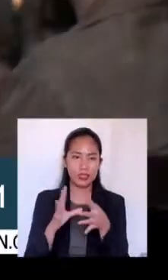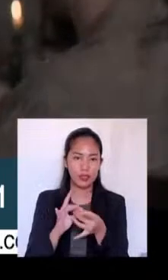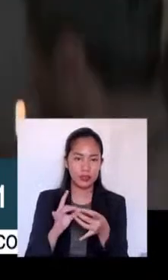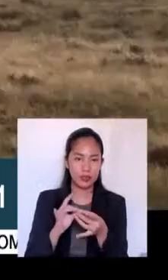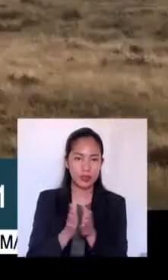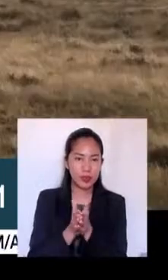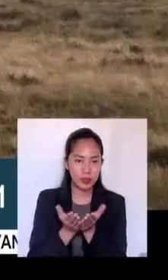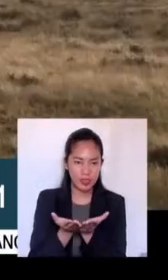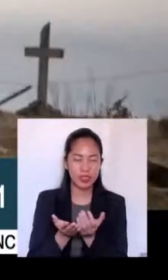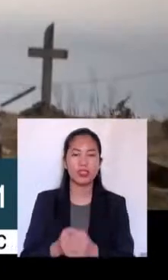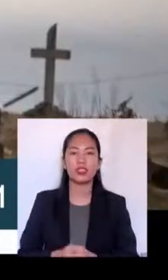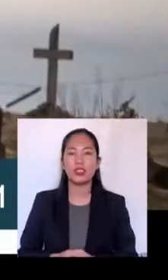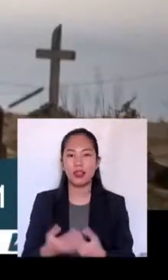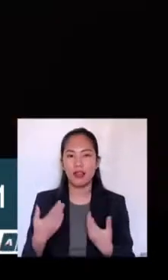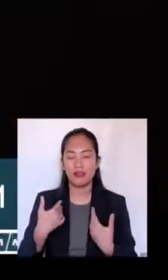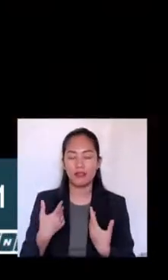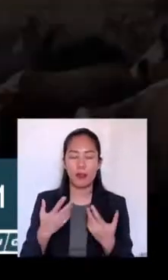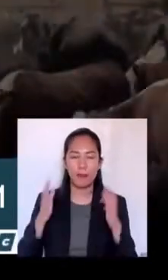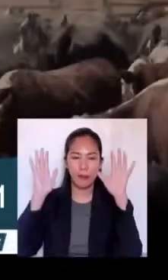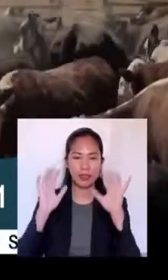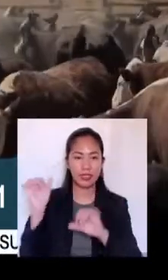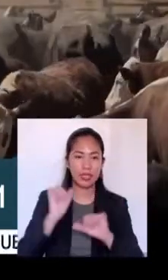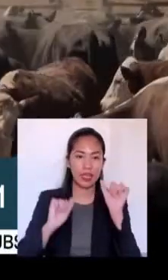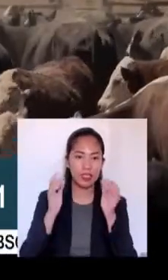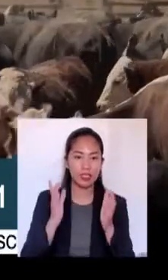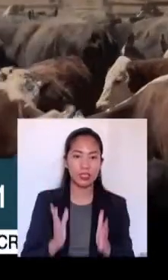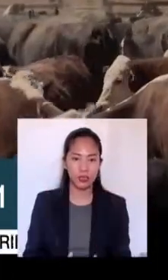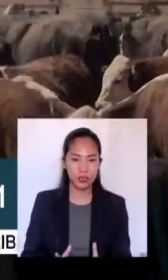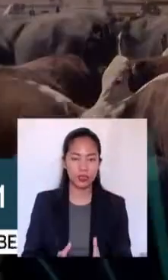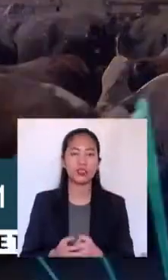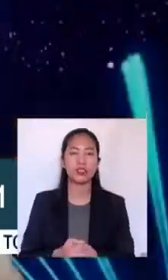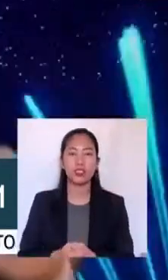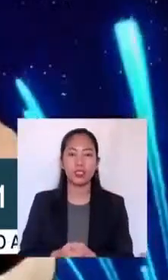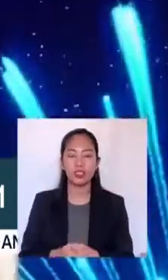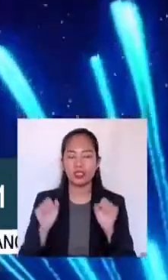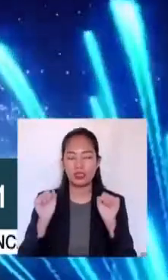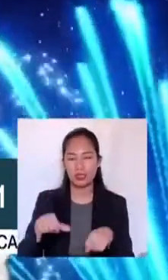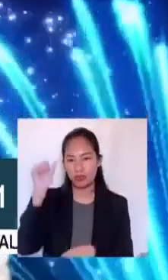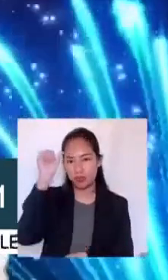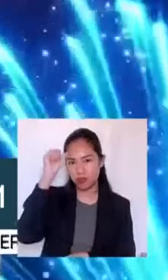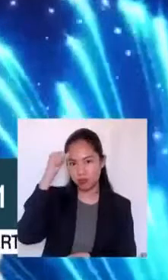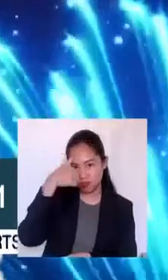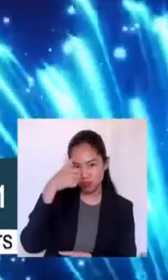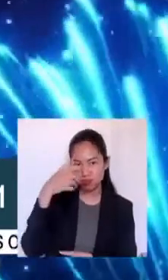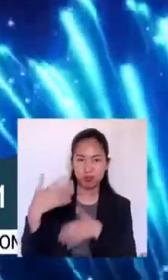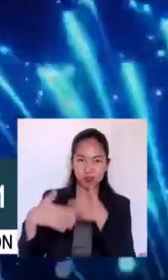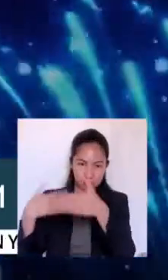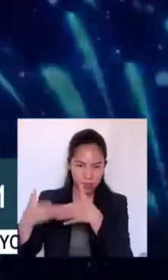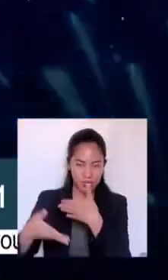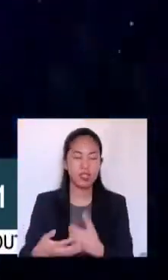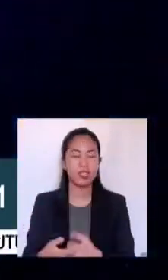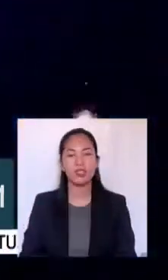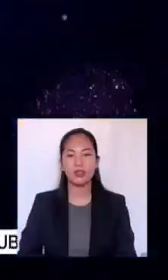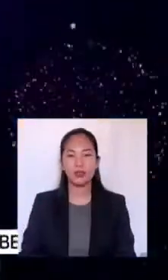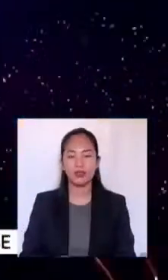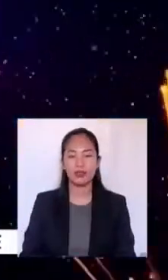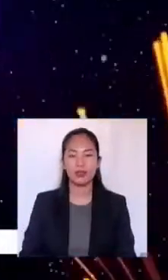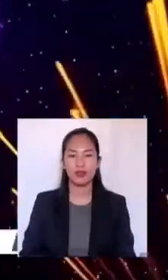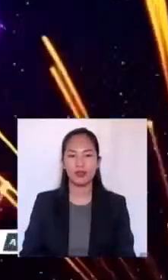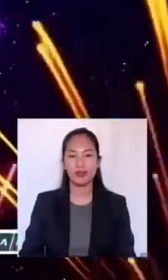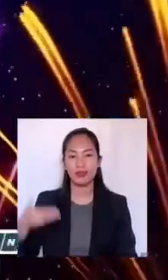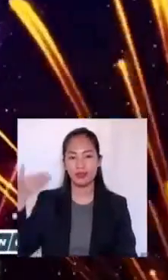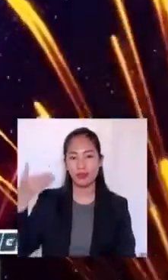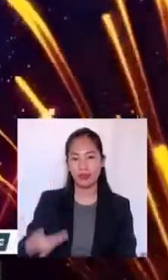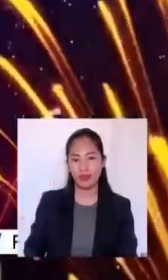great performances. It's a movie that will stick with you for years to come. I'm Manny the Movie Guy for ANC, looking forward